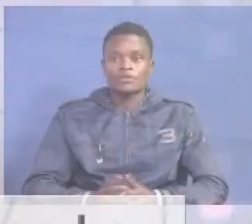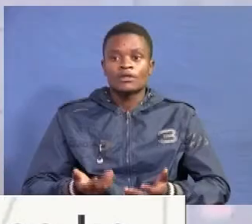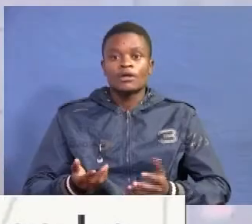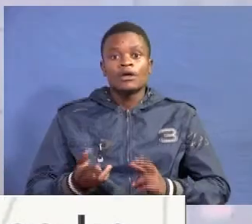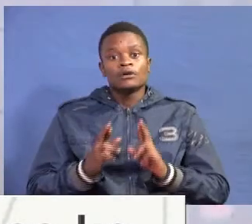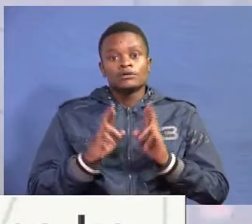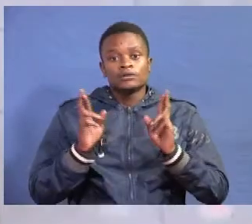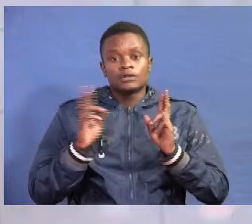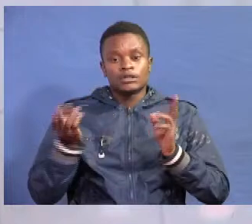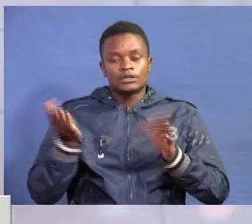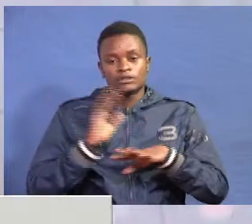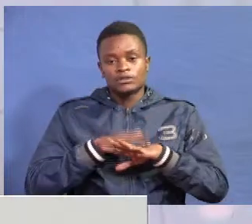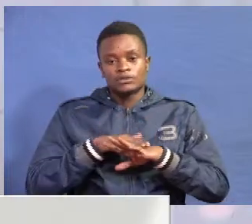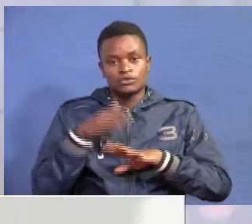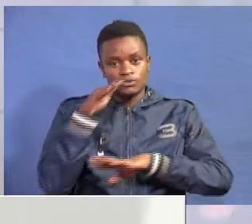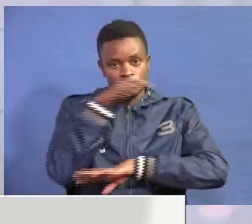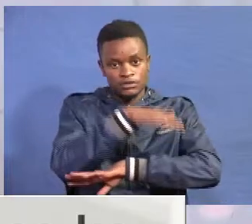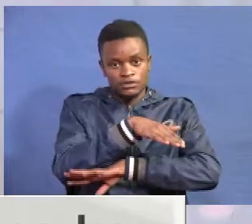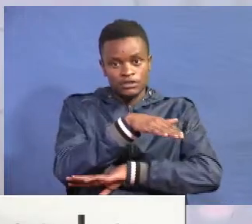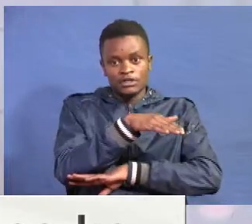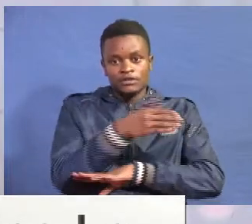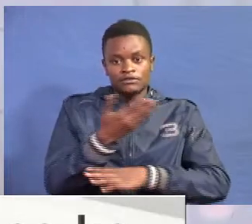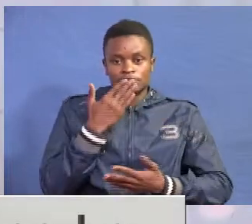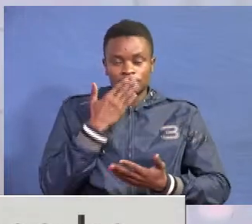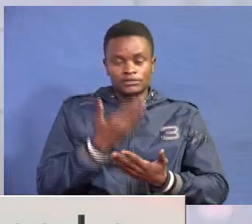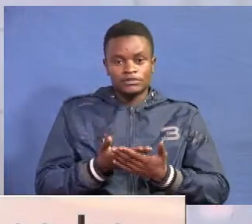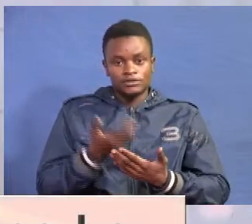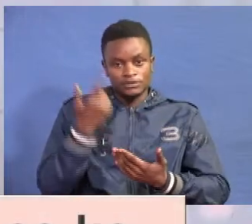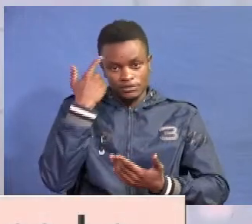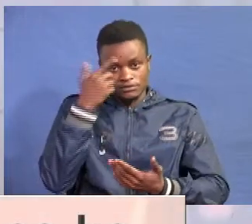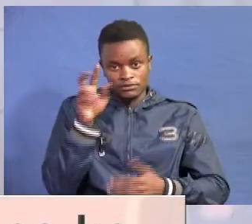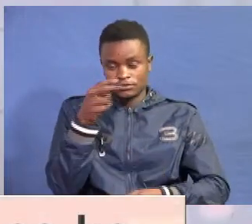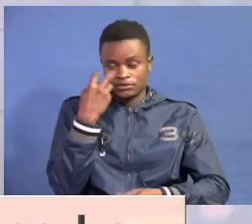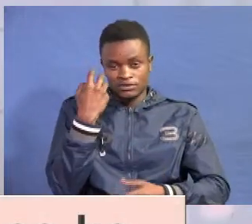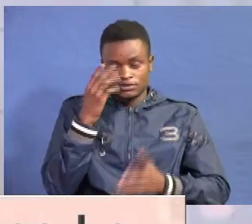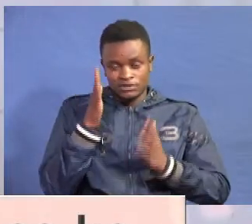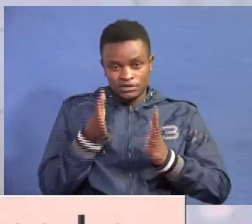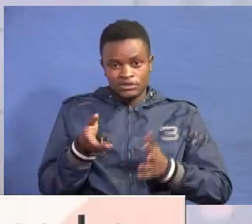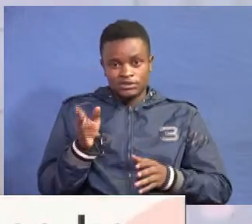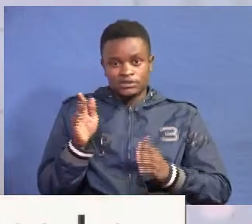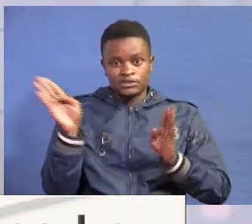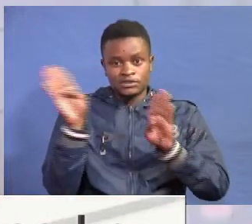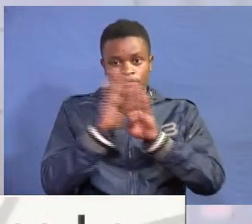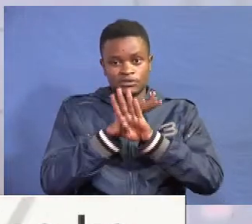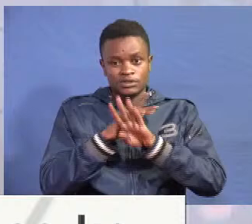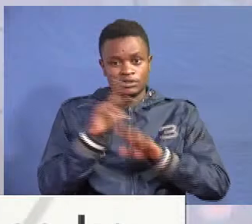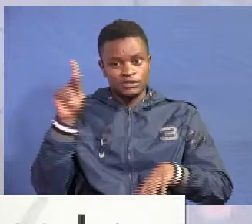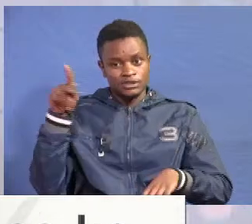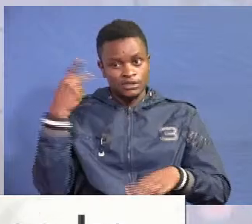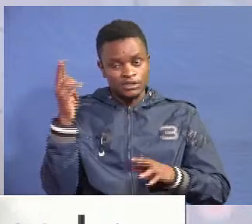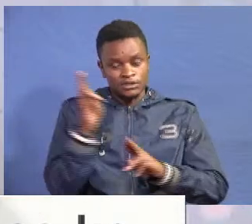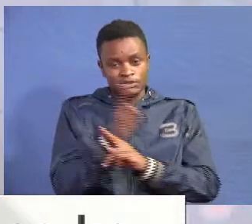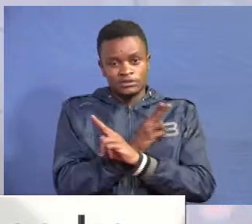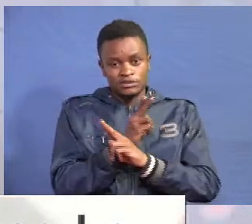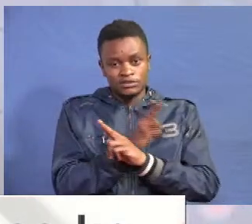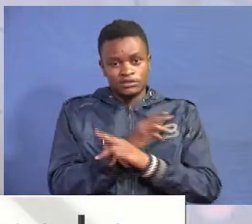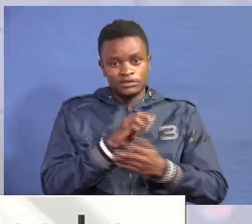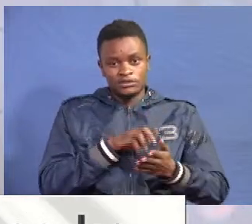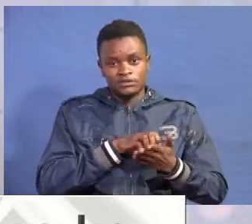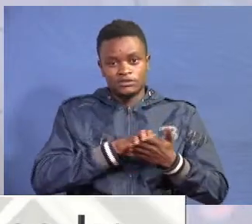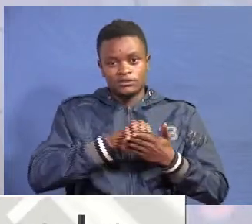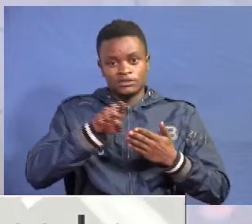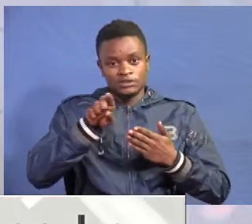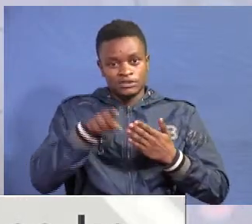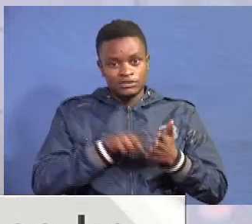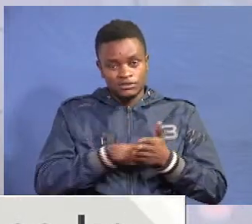right, a very good evening to you. Many thanks for joining us tonight on the broadcast. This is KUTV Weekend Live. We're just about to inform you on everything that is shaping